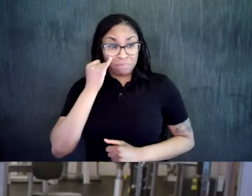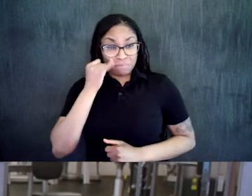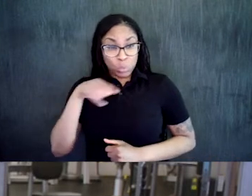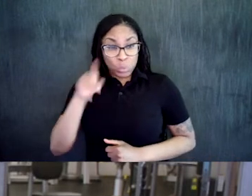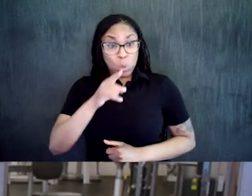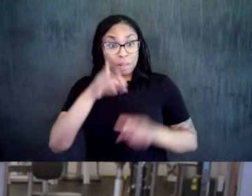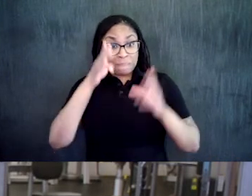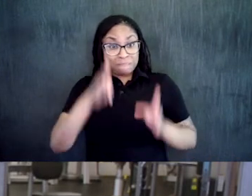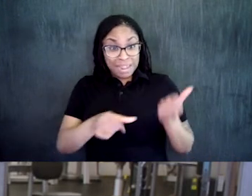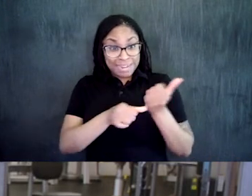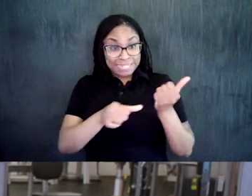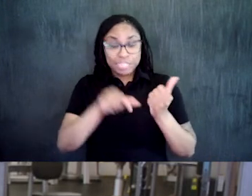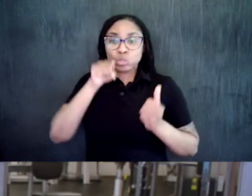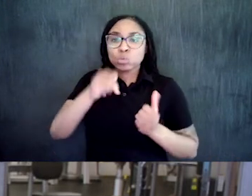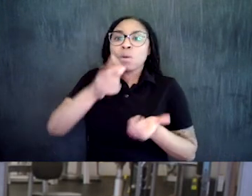Nice work.